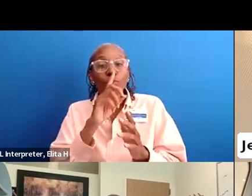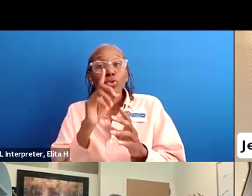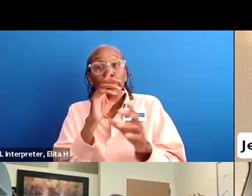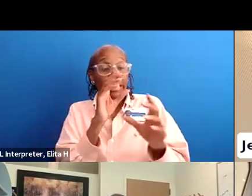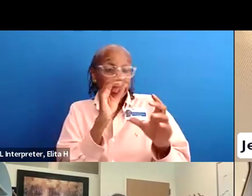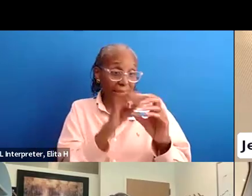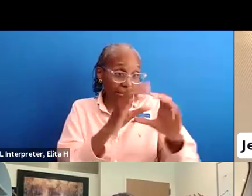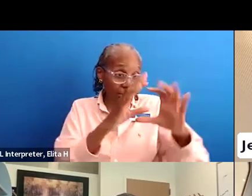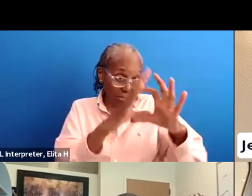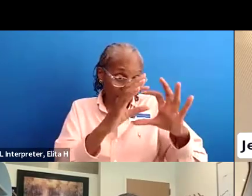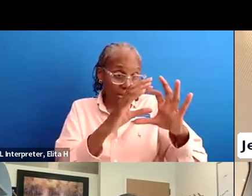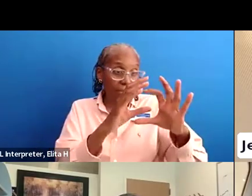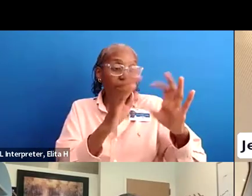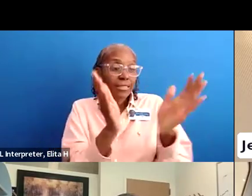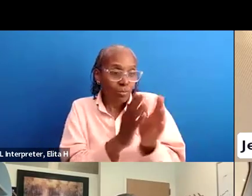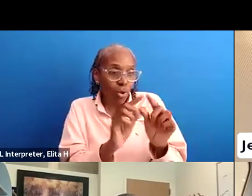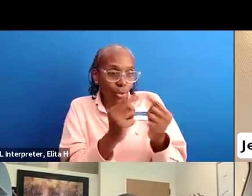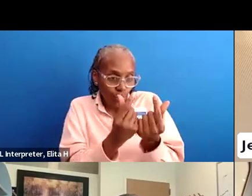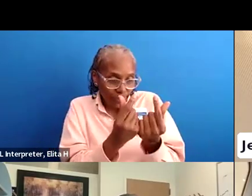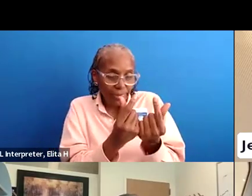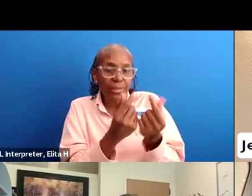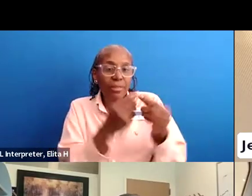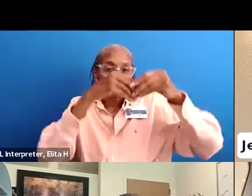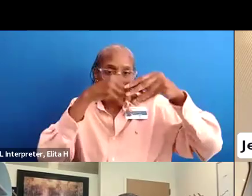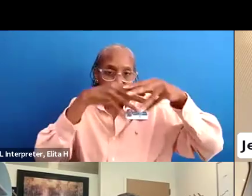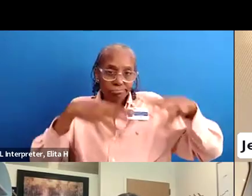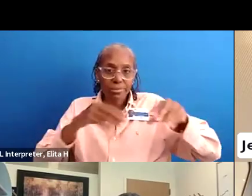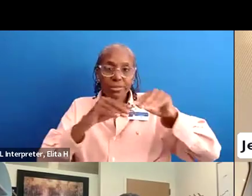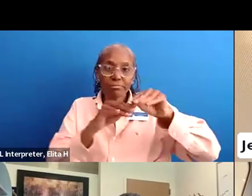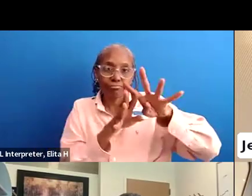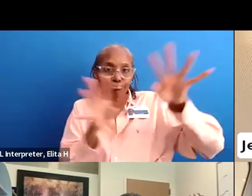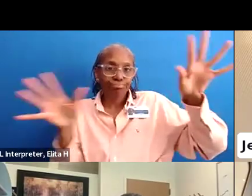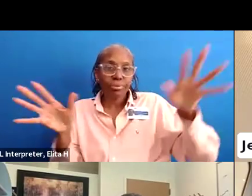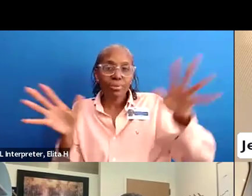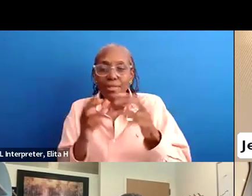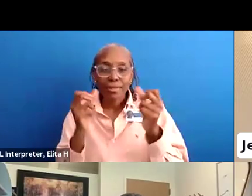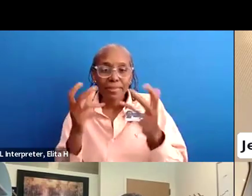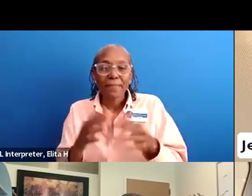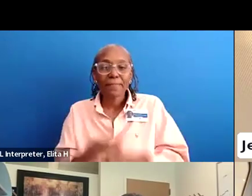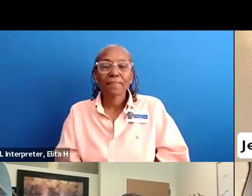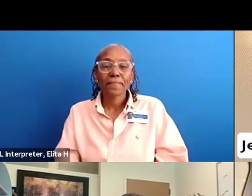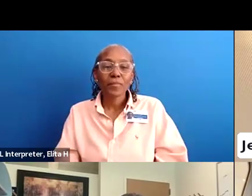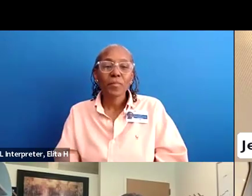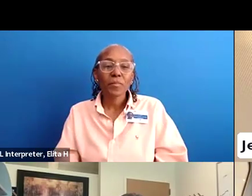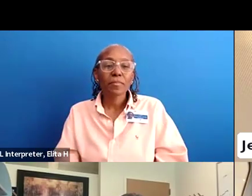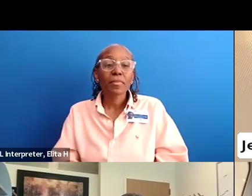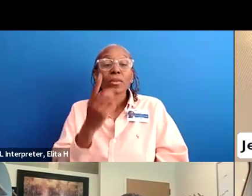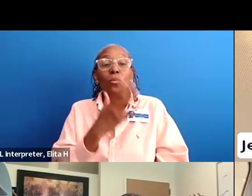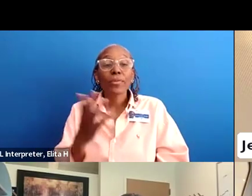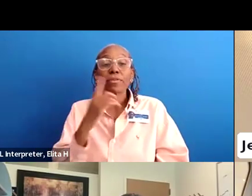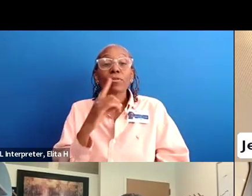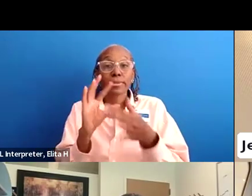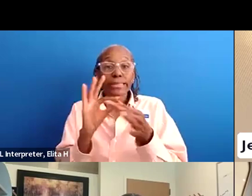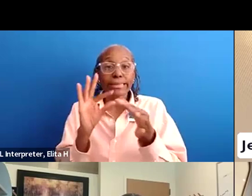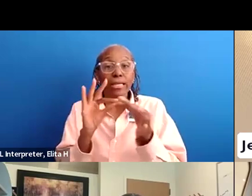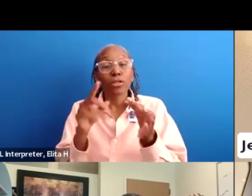those groups there are subgroups, and I'm sure it just goes out exponentially. But one of the things that you